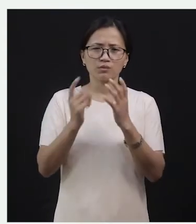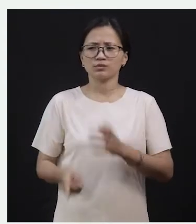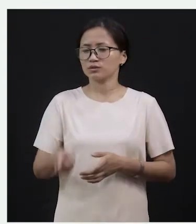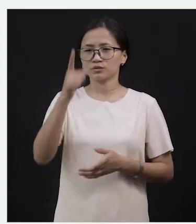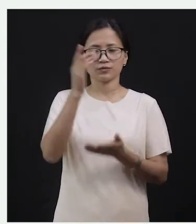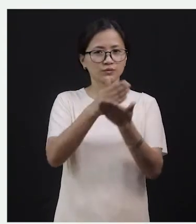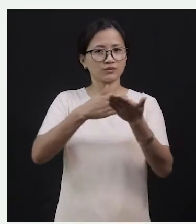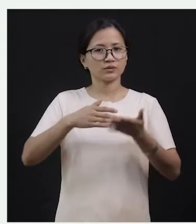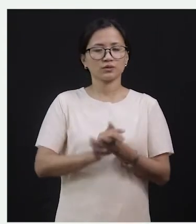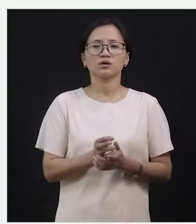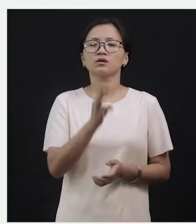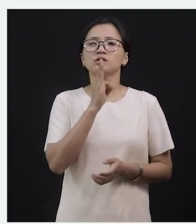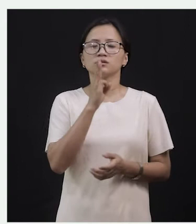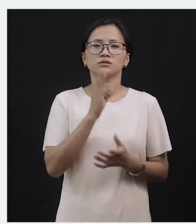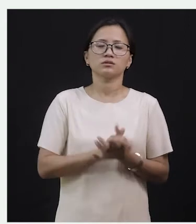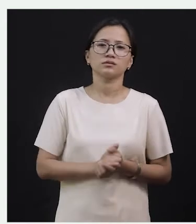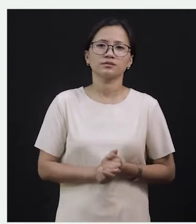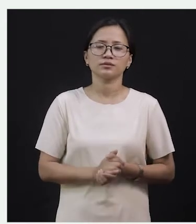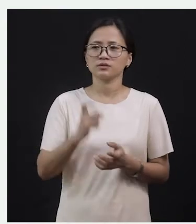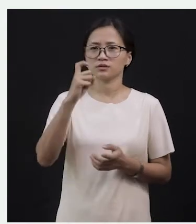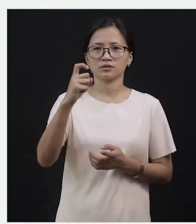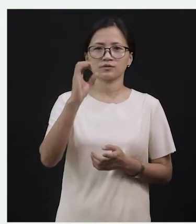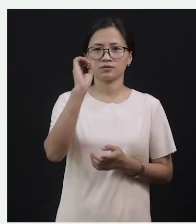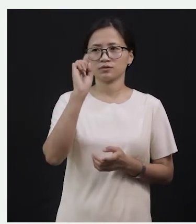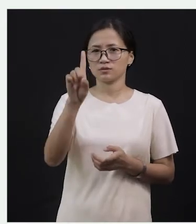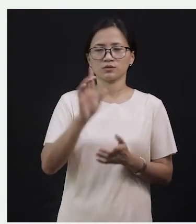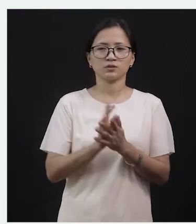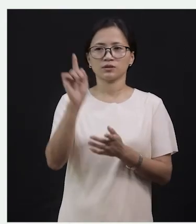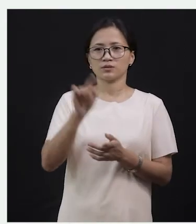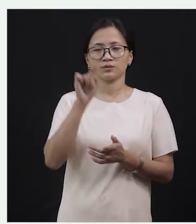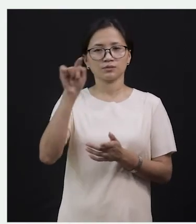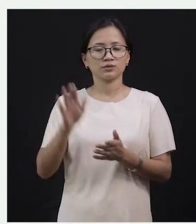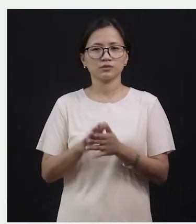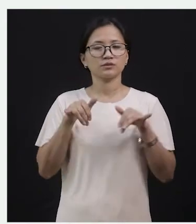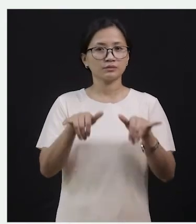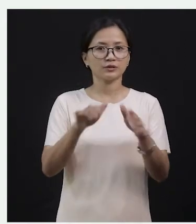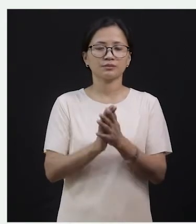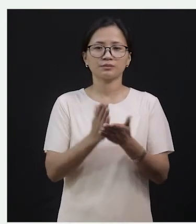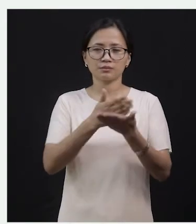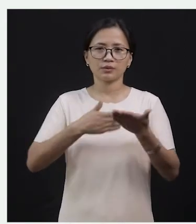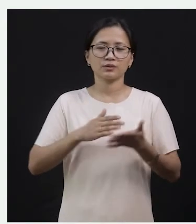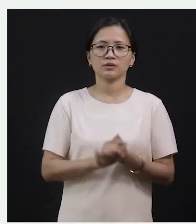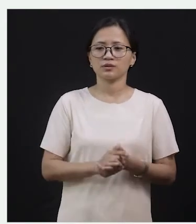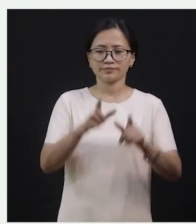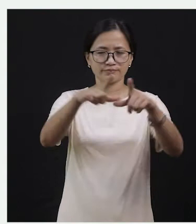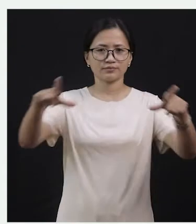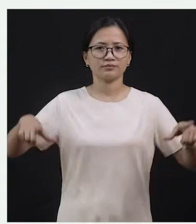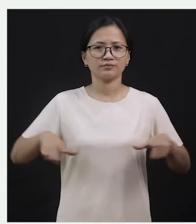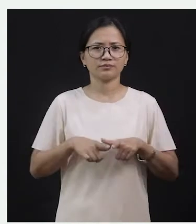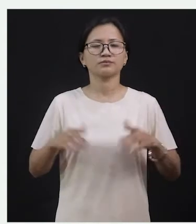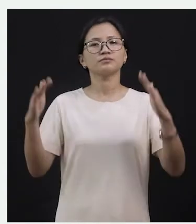of the part on earth is water, that is 71%, and the remaining part is the land,